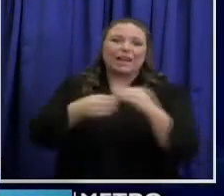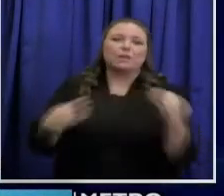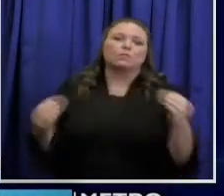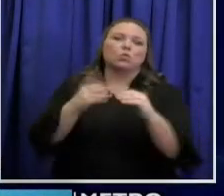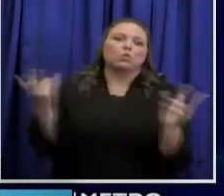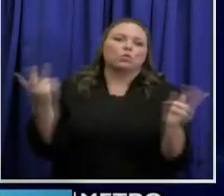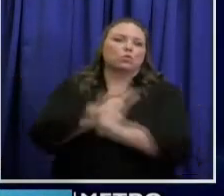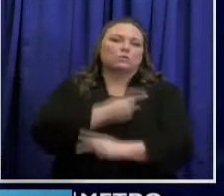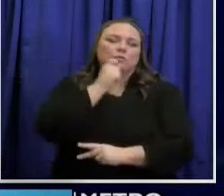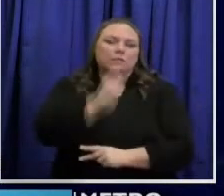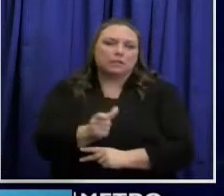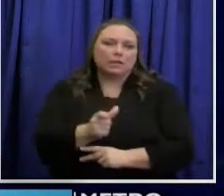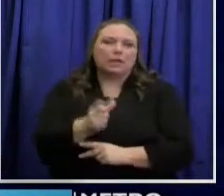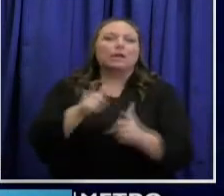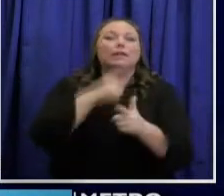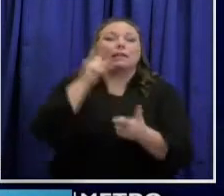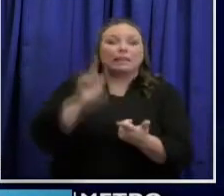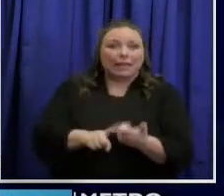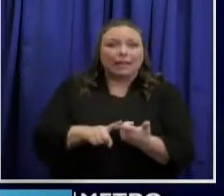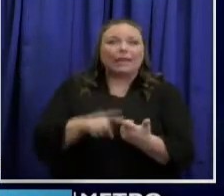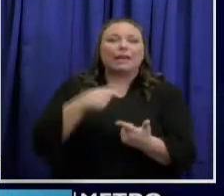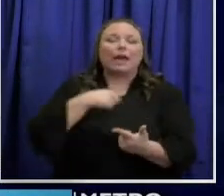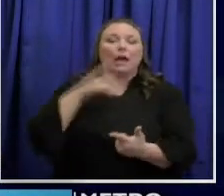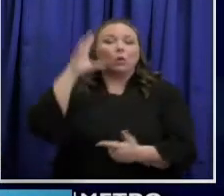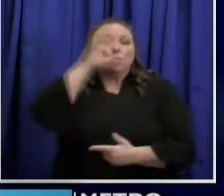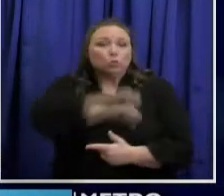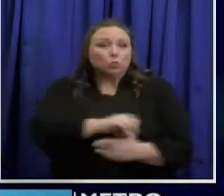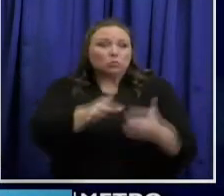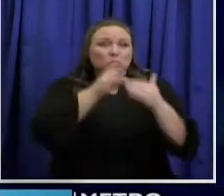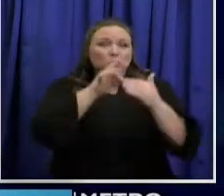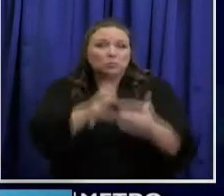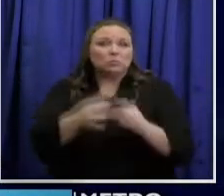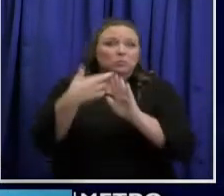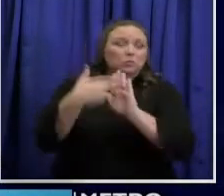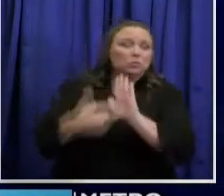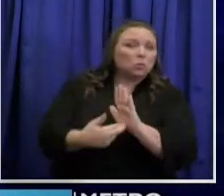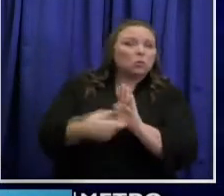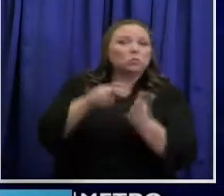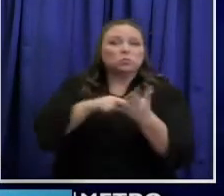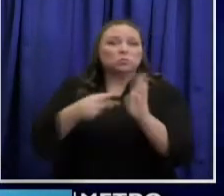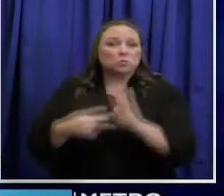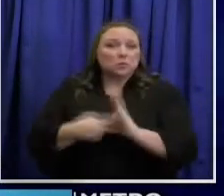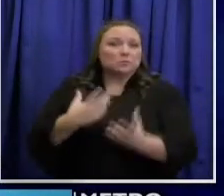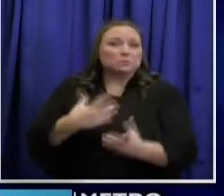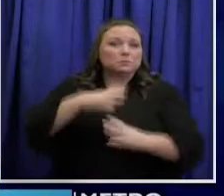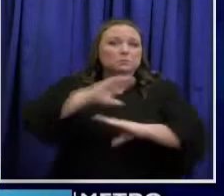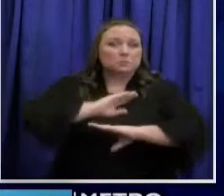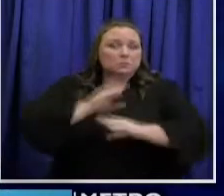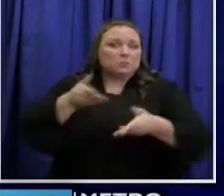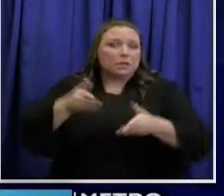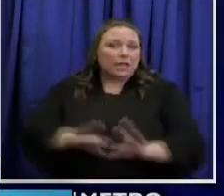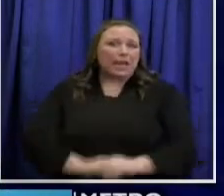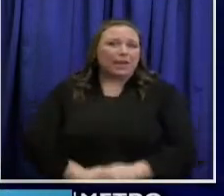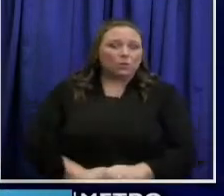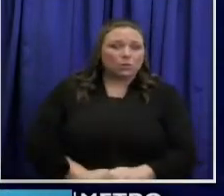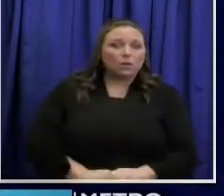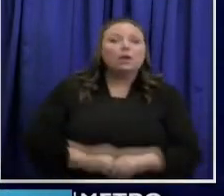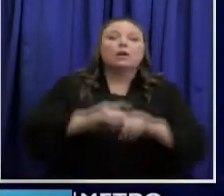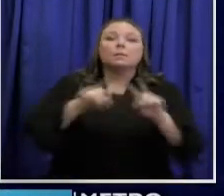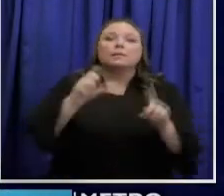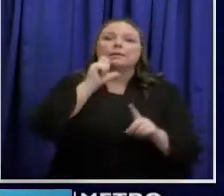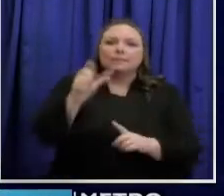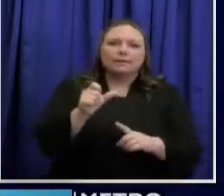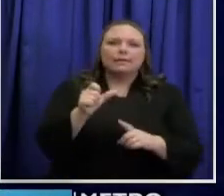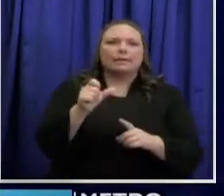that, then I imagine the guidance would be to gently allow it, but not to go